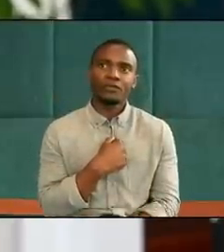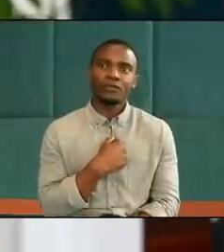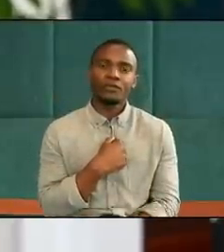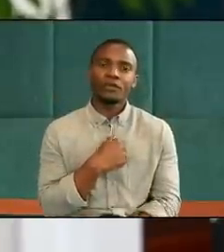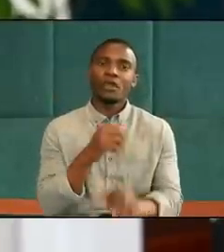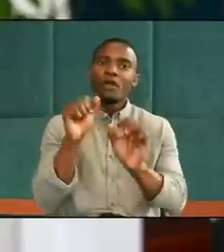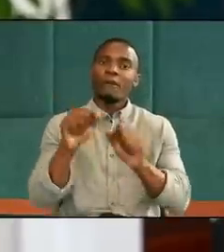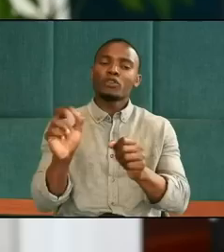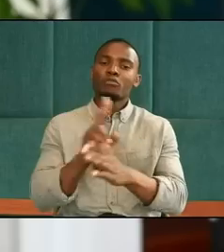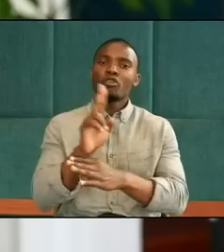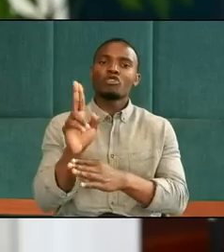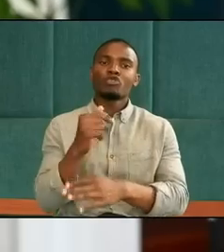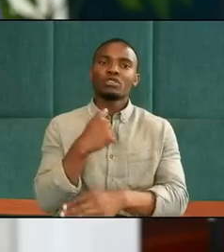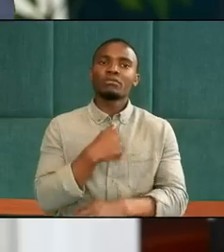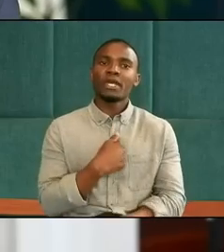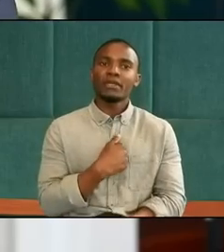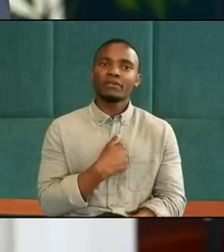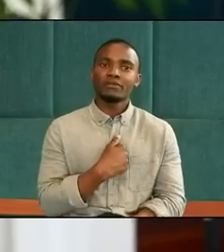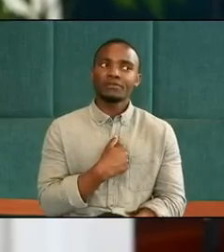Can you use me?